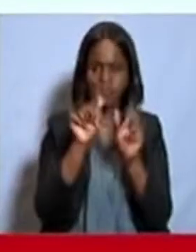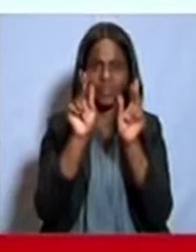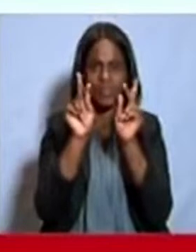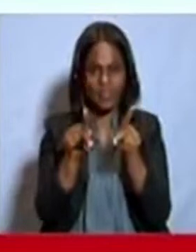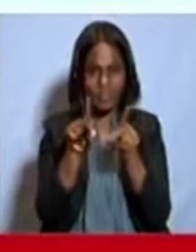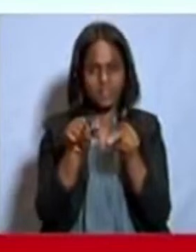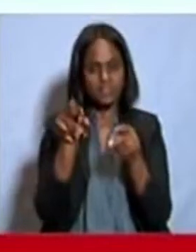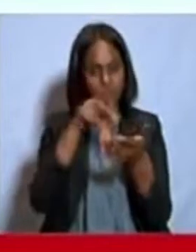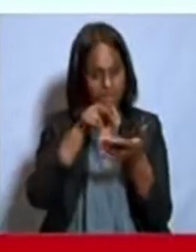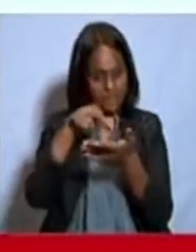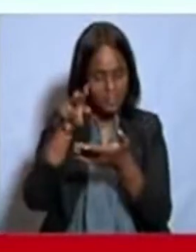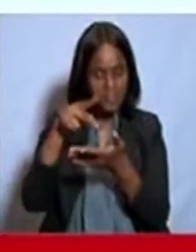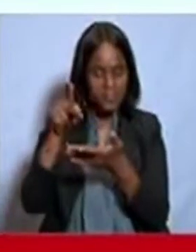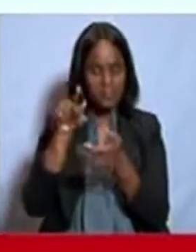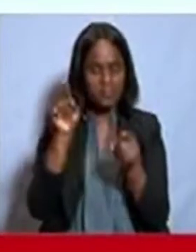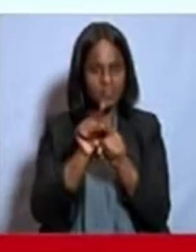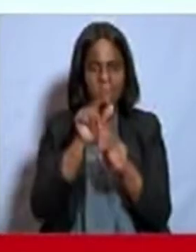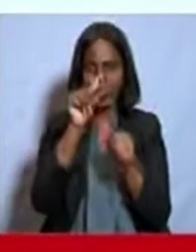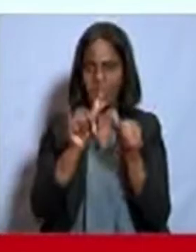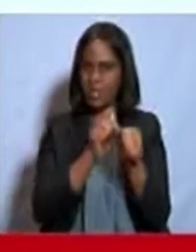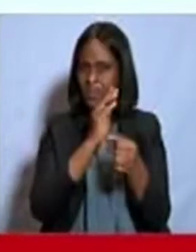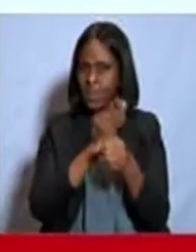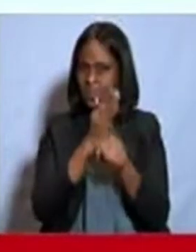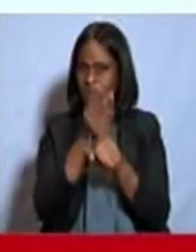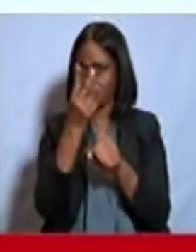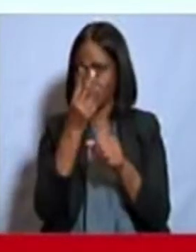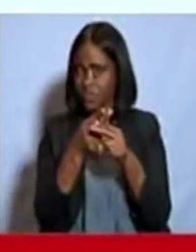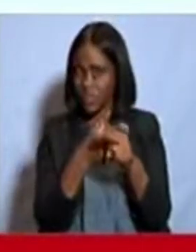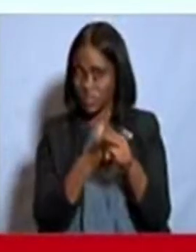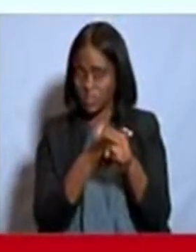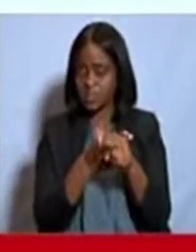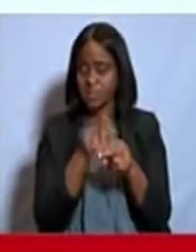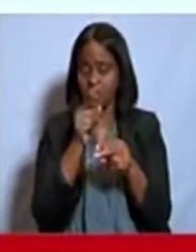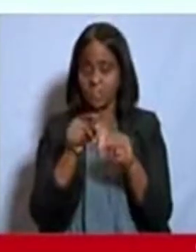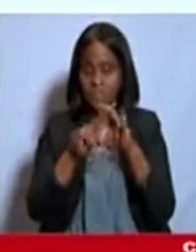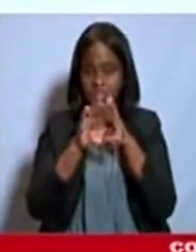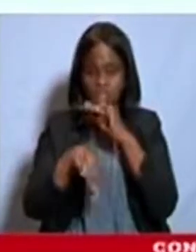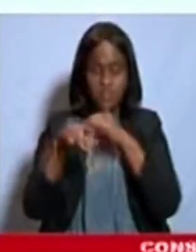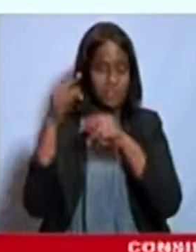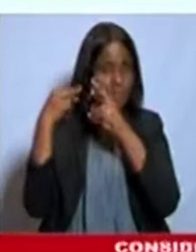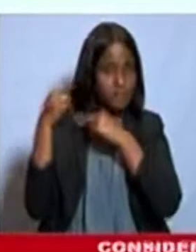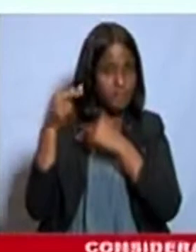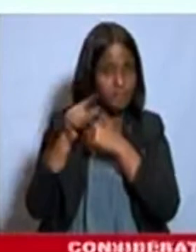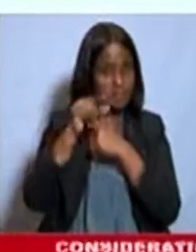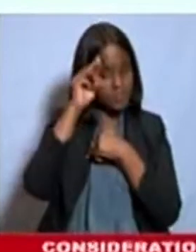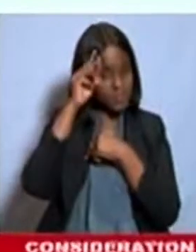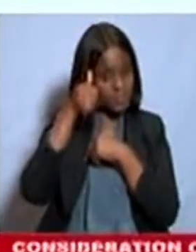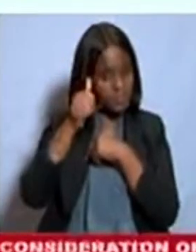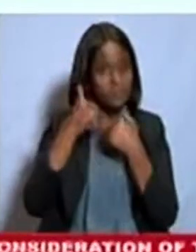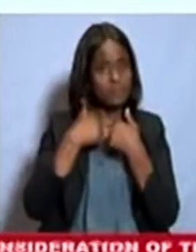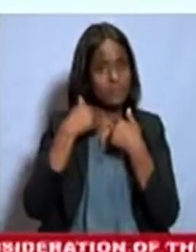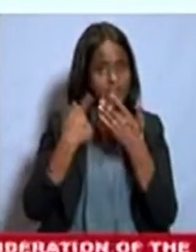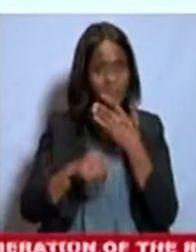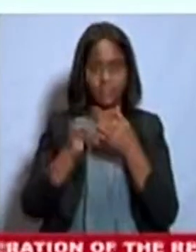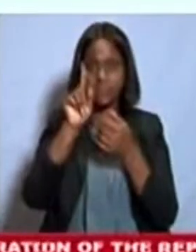cycle respectively. That's bi-monthly. During the period under review, the ministry had